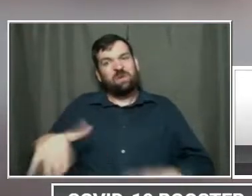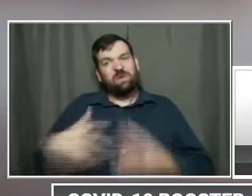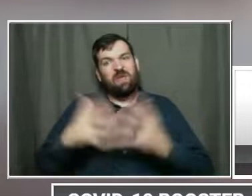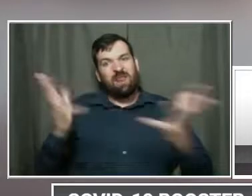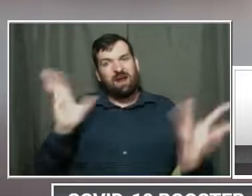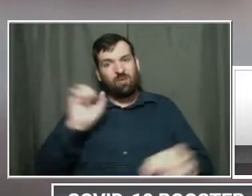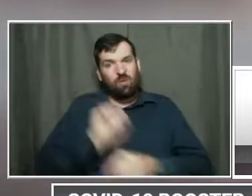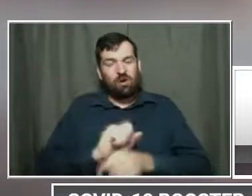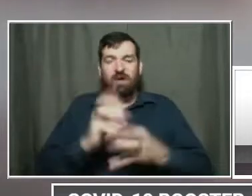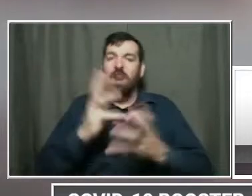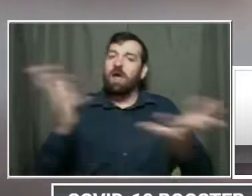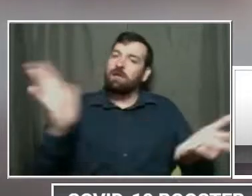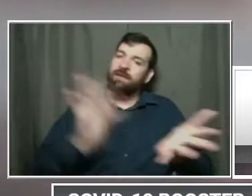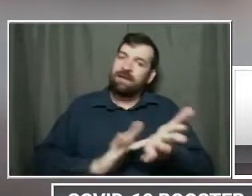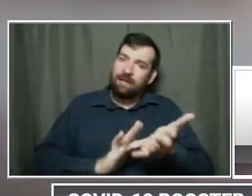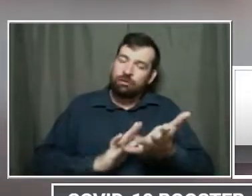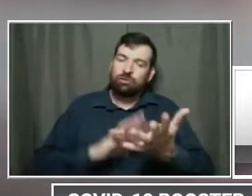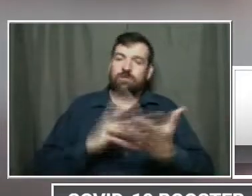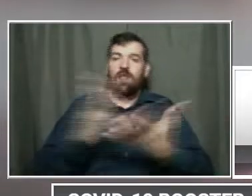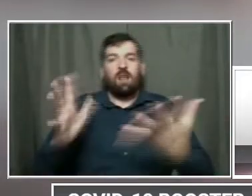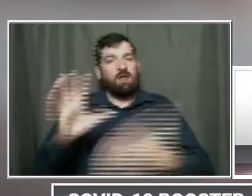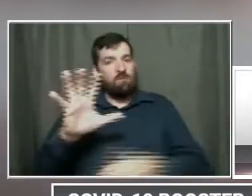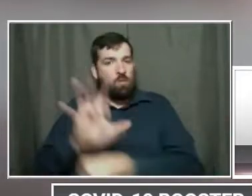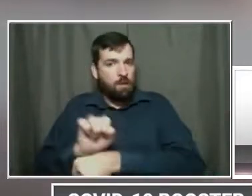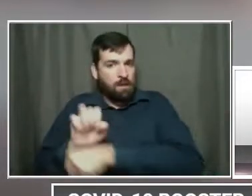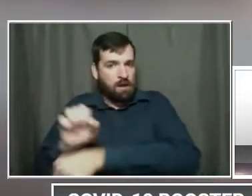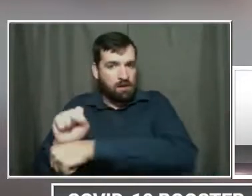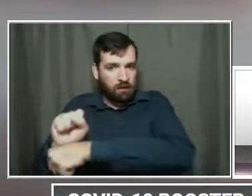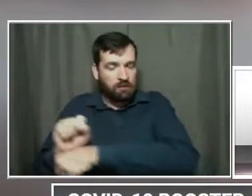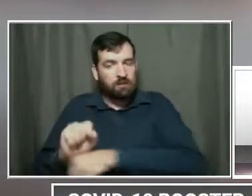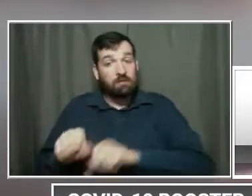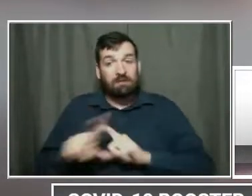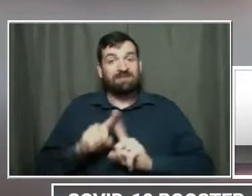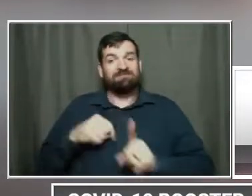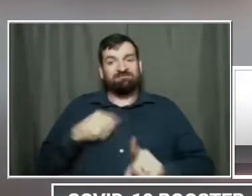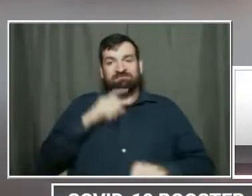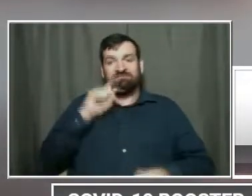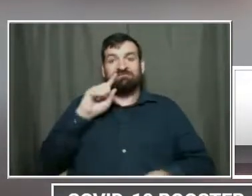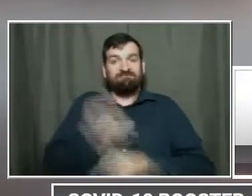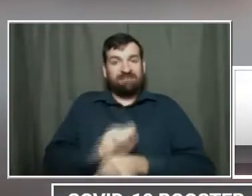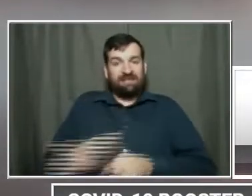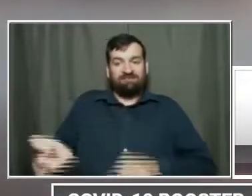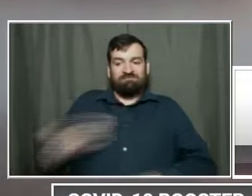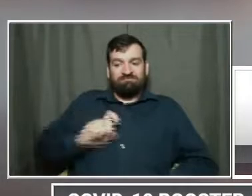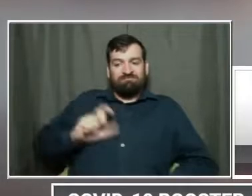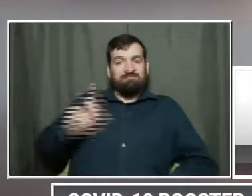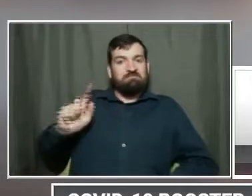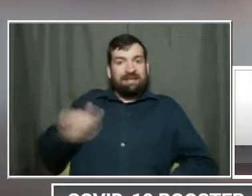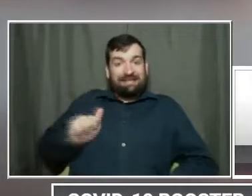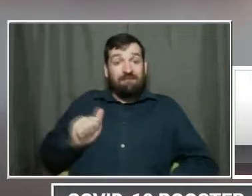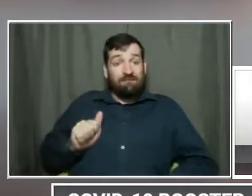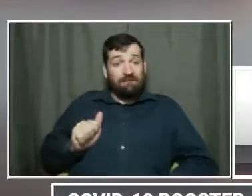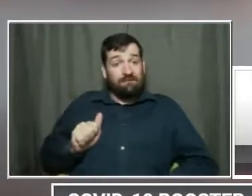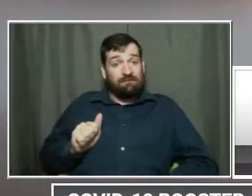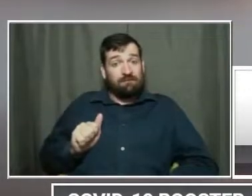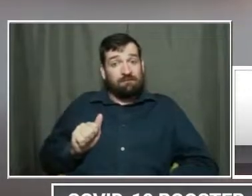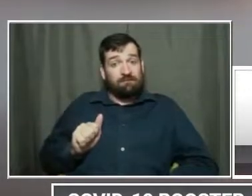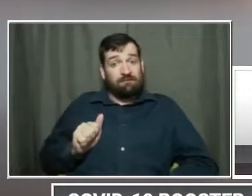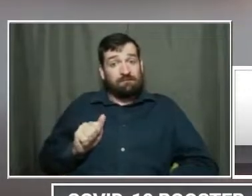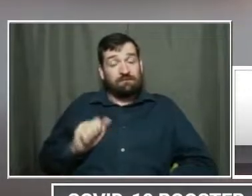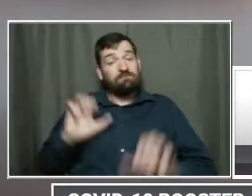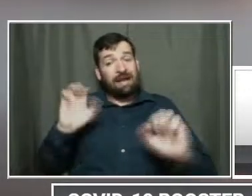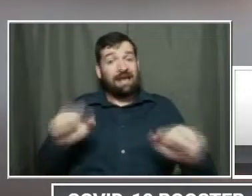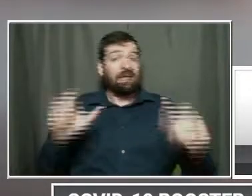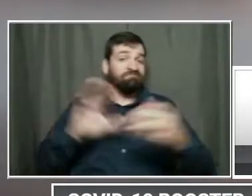There's a lot of medications, there's a lot of appointments, but I'm actually a recipient myself as well, and I can tell